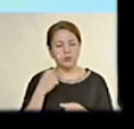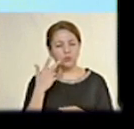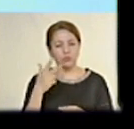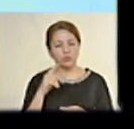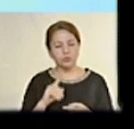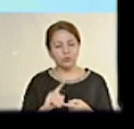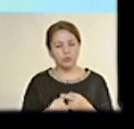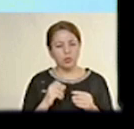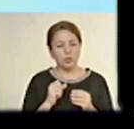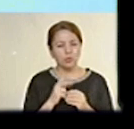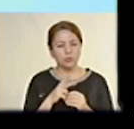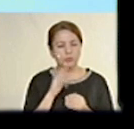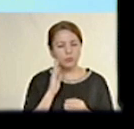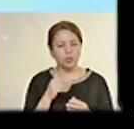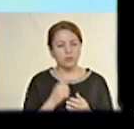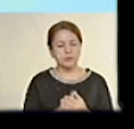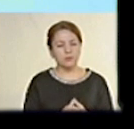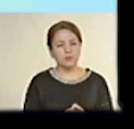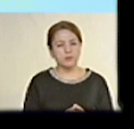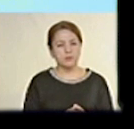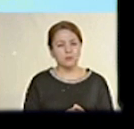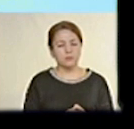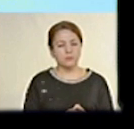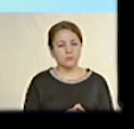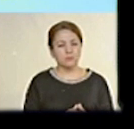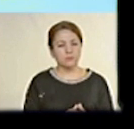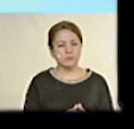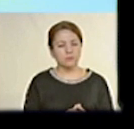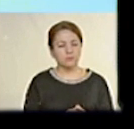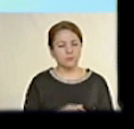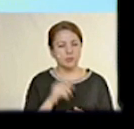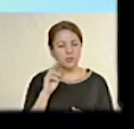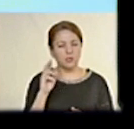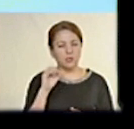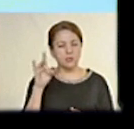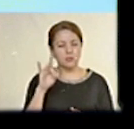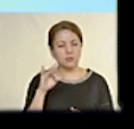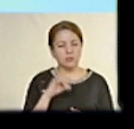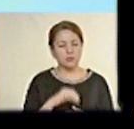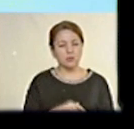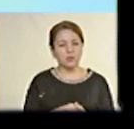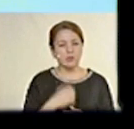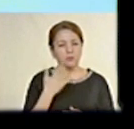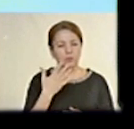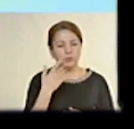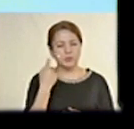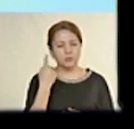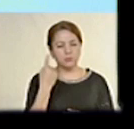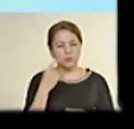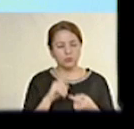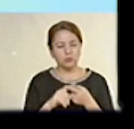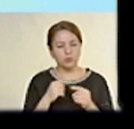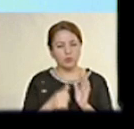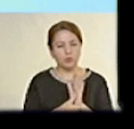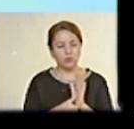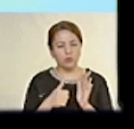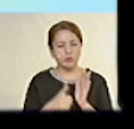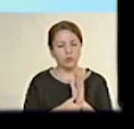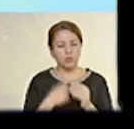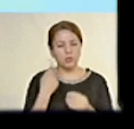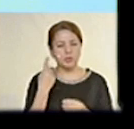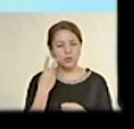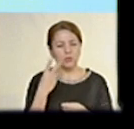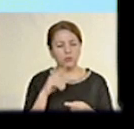ga qo'shganimizda 13 butunni hosil qilyapti. Kasr qismlar esa 5 ga 1 ni qo'shsak 6, 6 ga